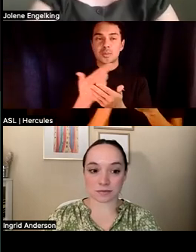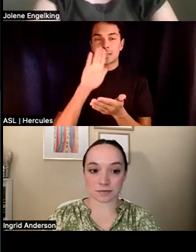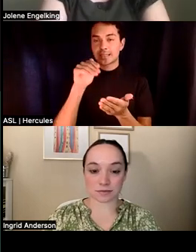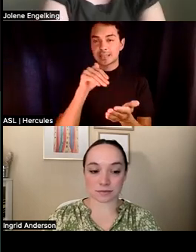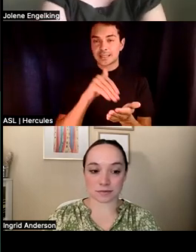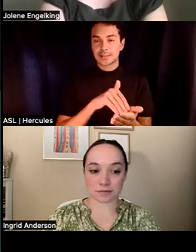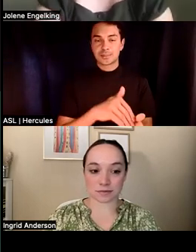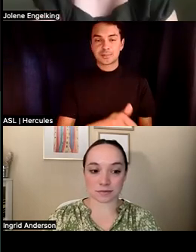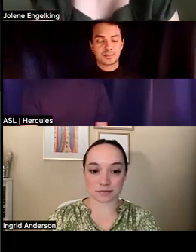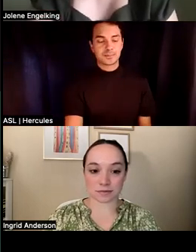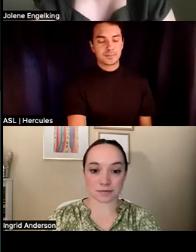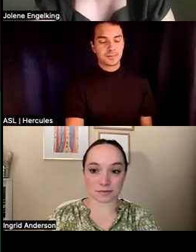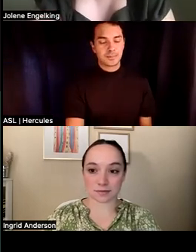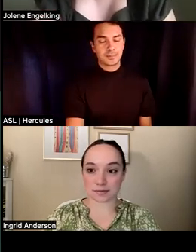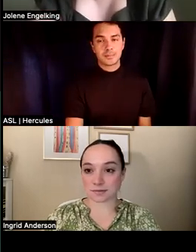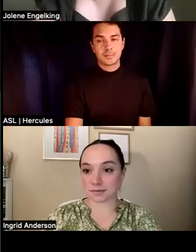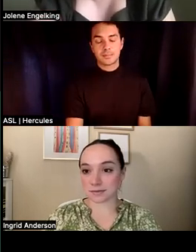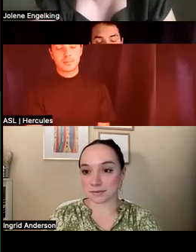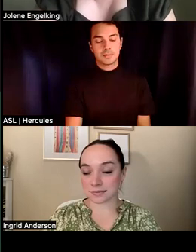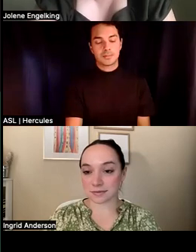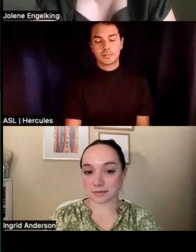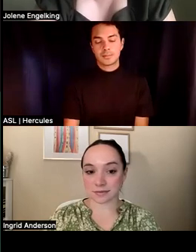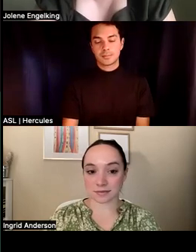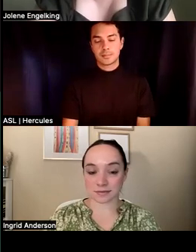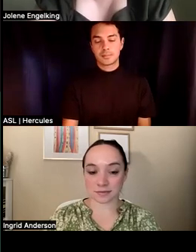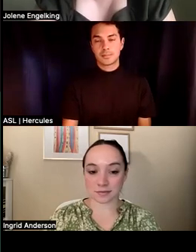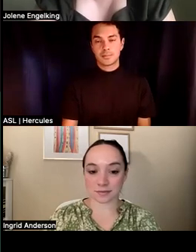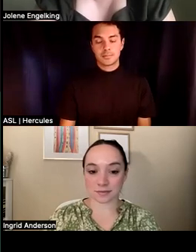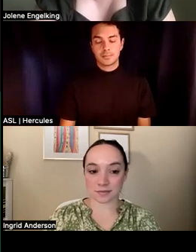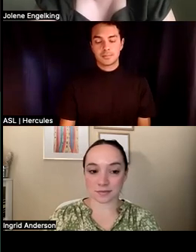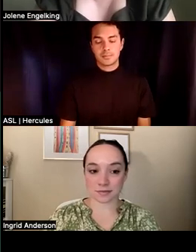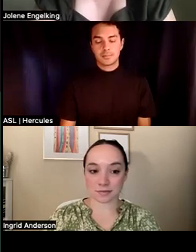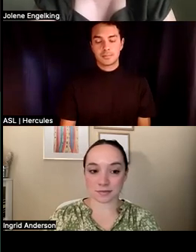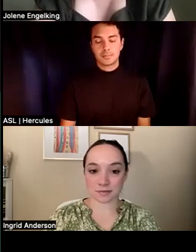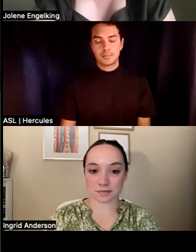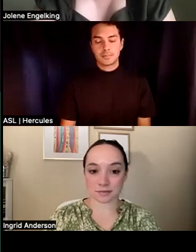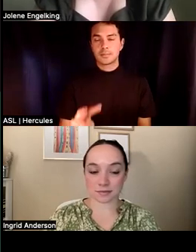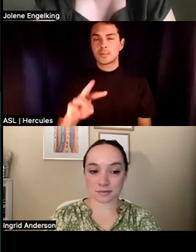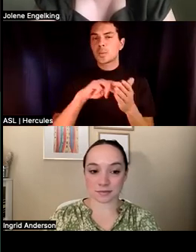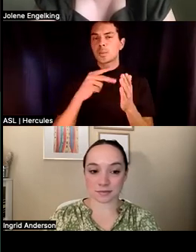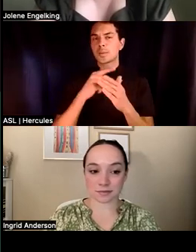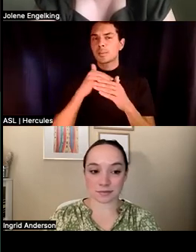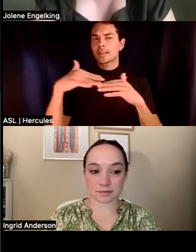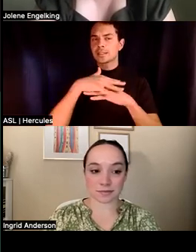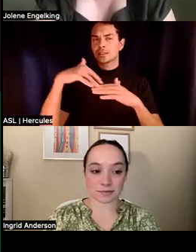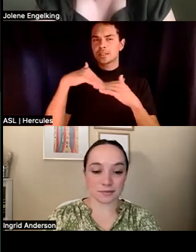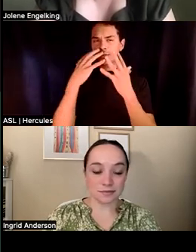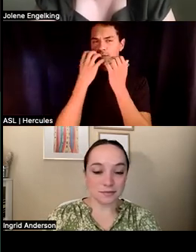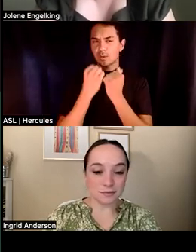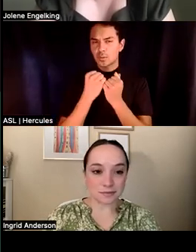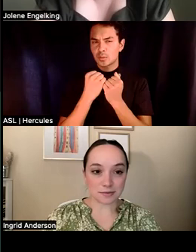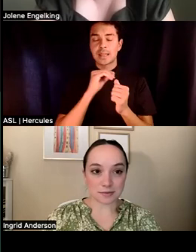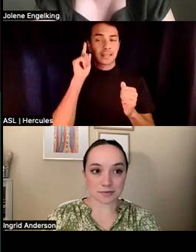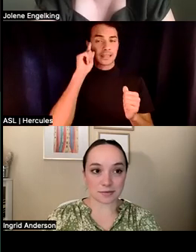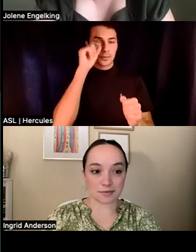so today, we're going to be talking, as I said, about what do we mean by Indigenous values, those strategies for both the systems and